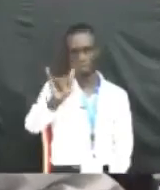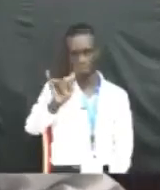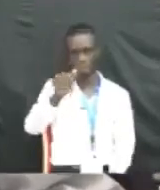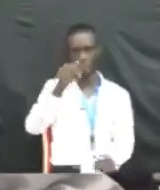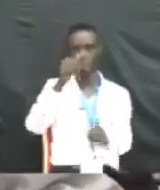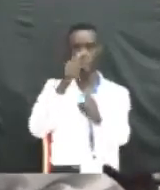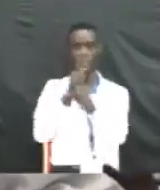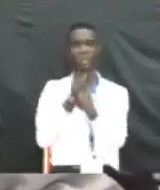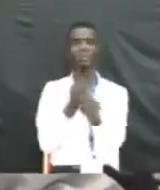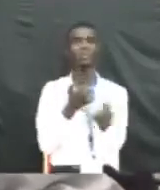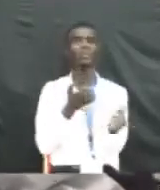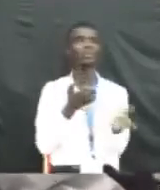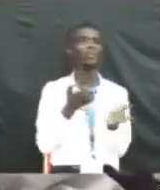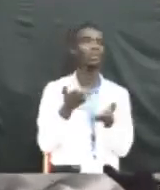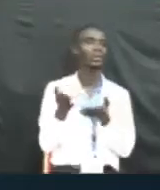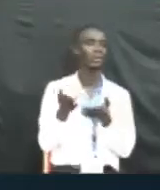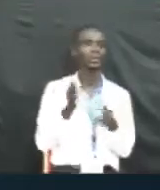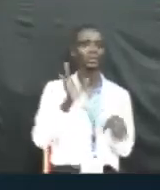Hallelujah.